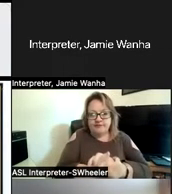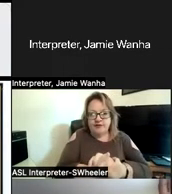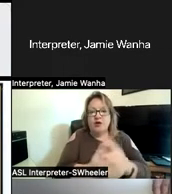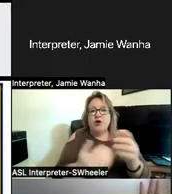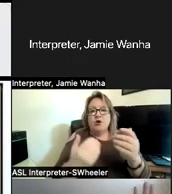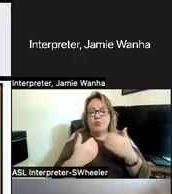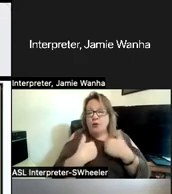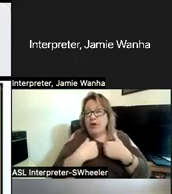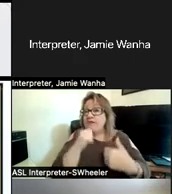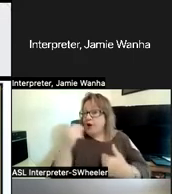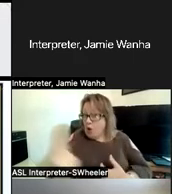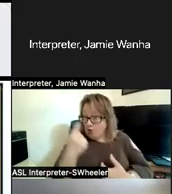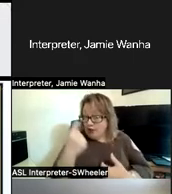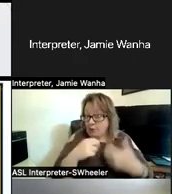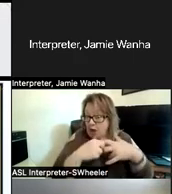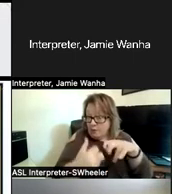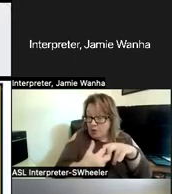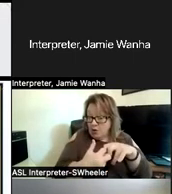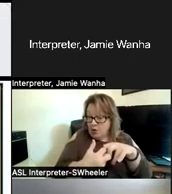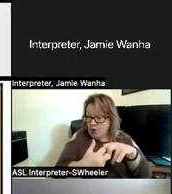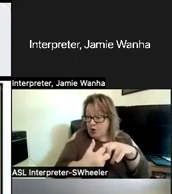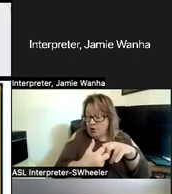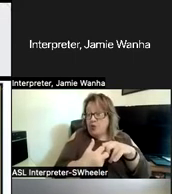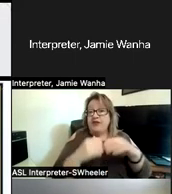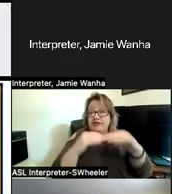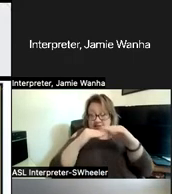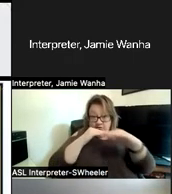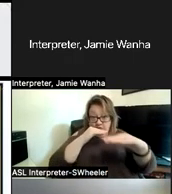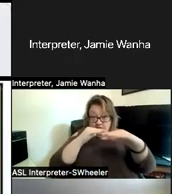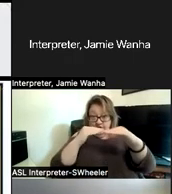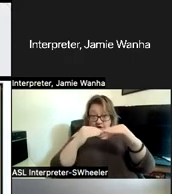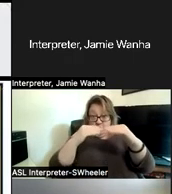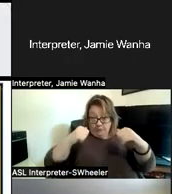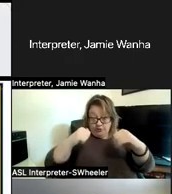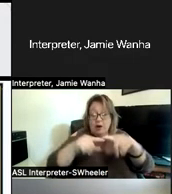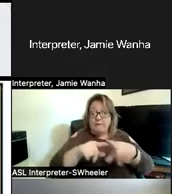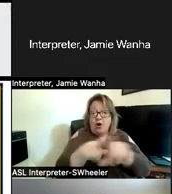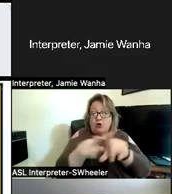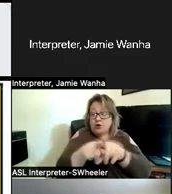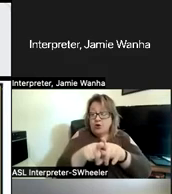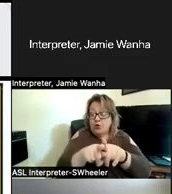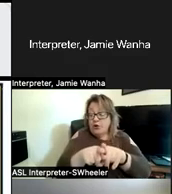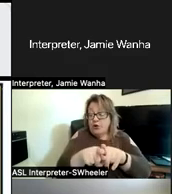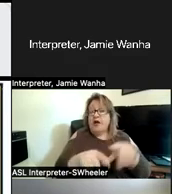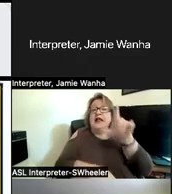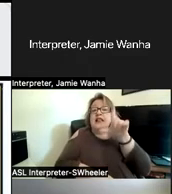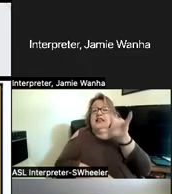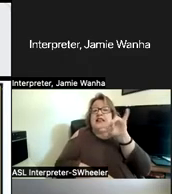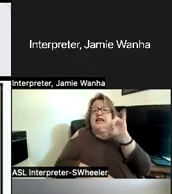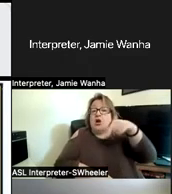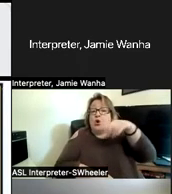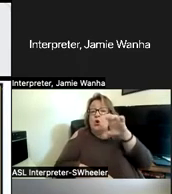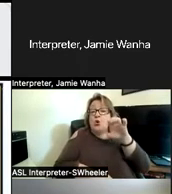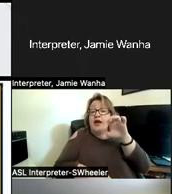only the problem of surface fault rupture, but also important occurrence of liquefaction. As you may